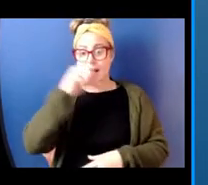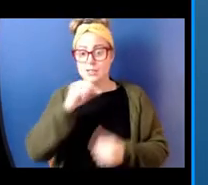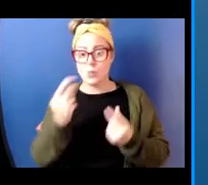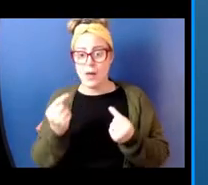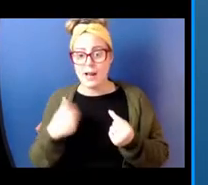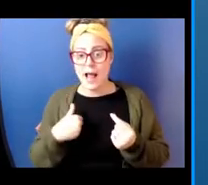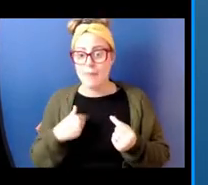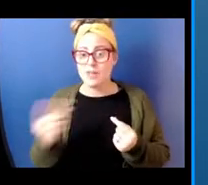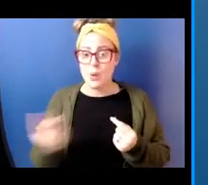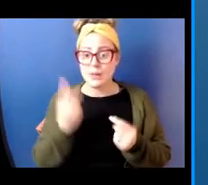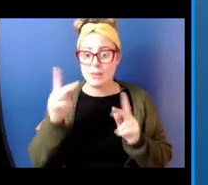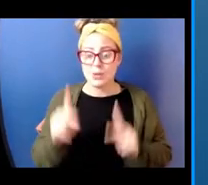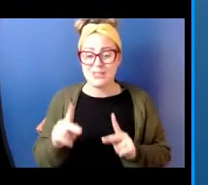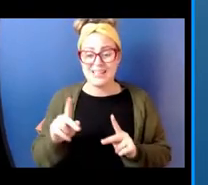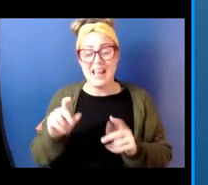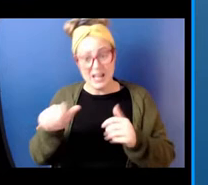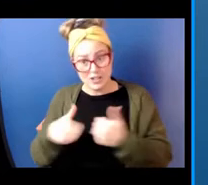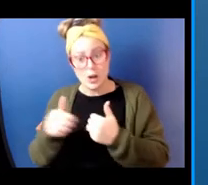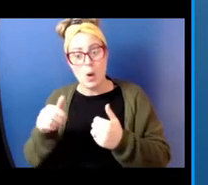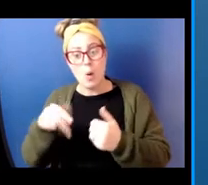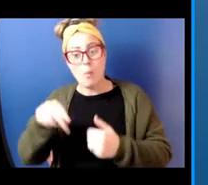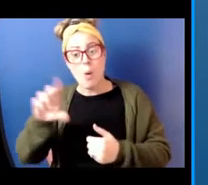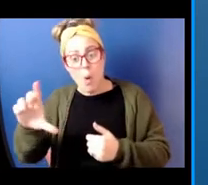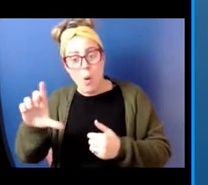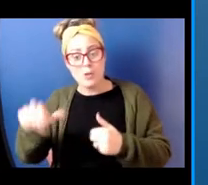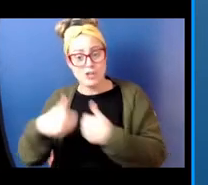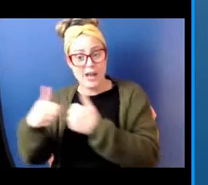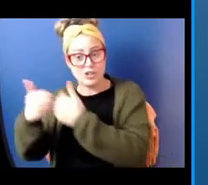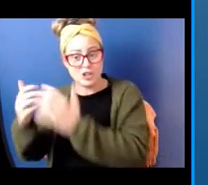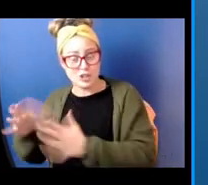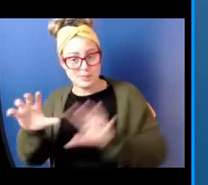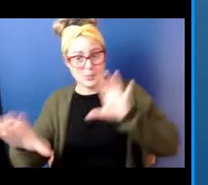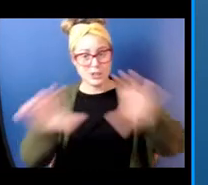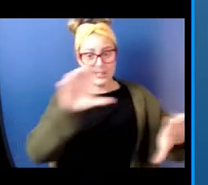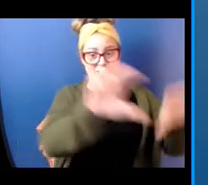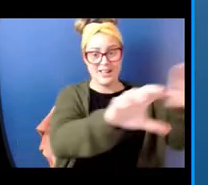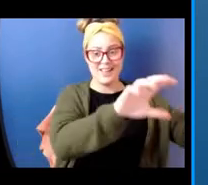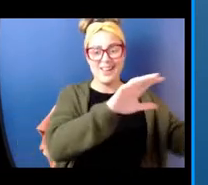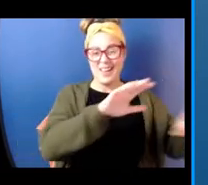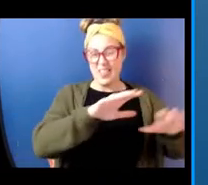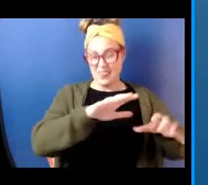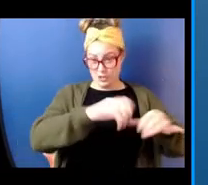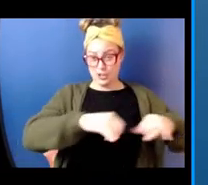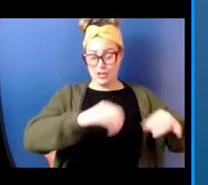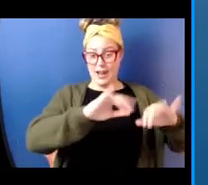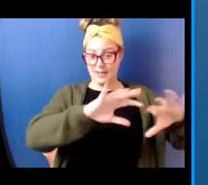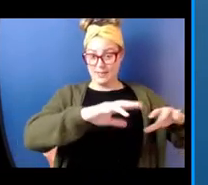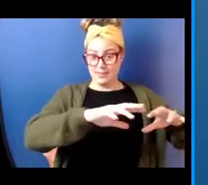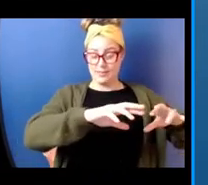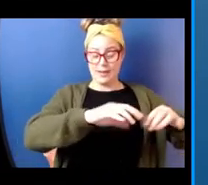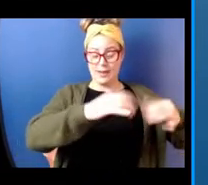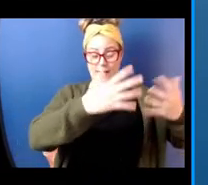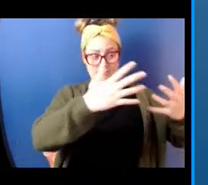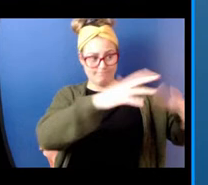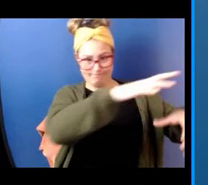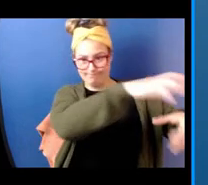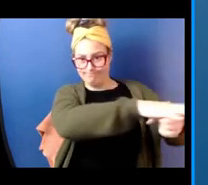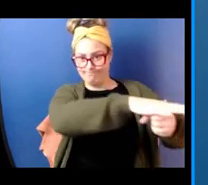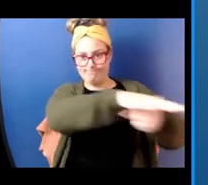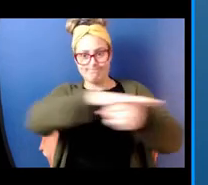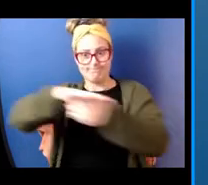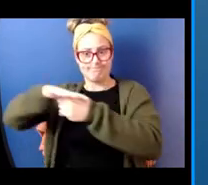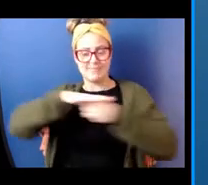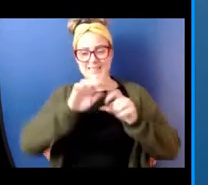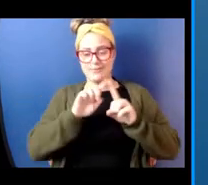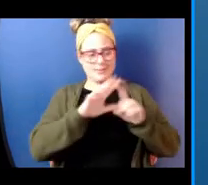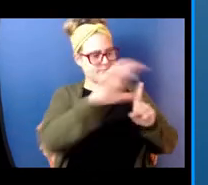can put poll Challengers into precincts throughout my state State parties are the ones that have to be involved in this so they're to suggest that they're not